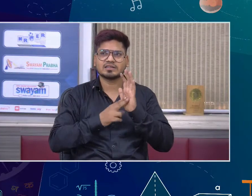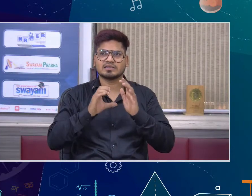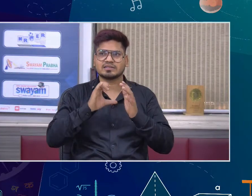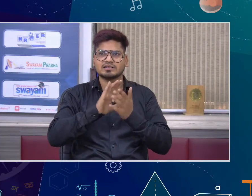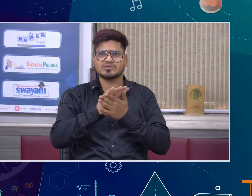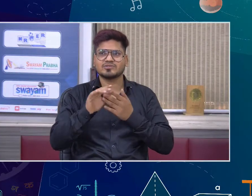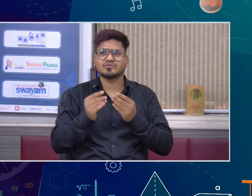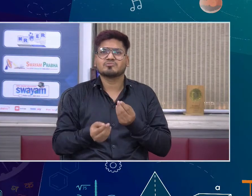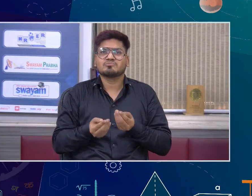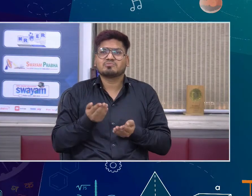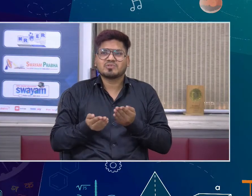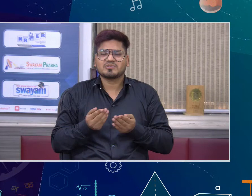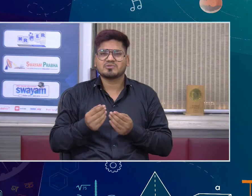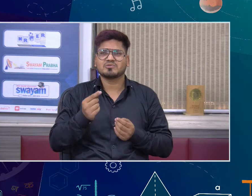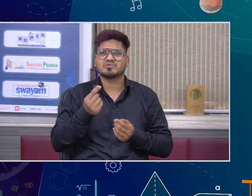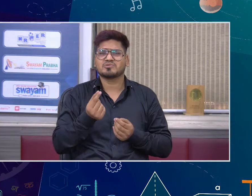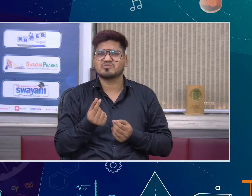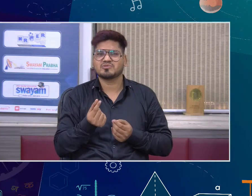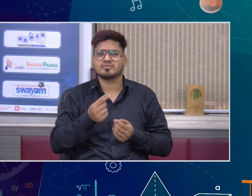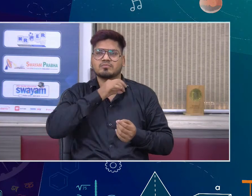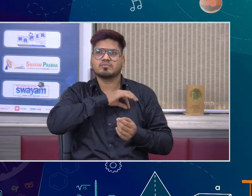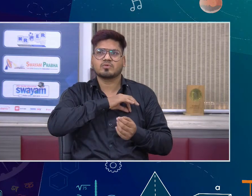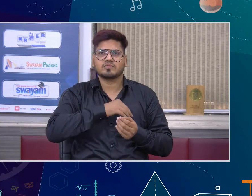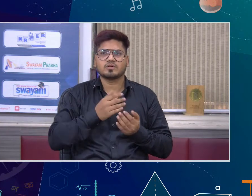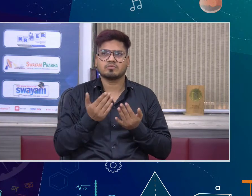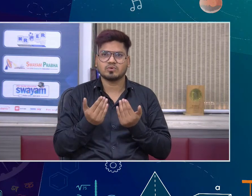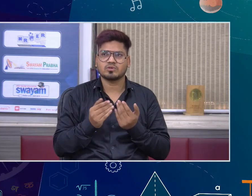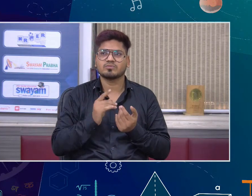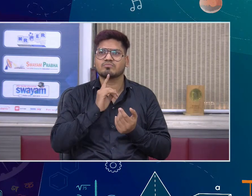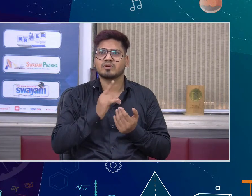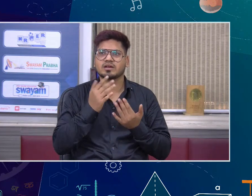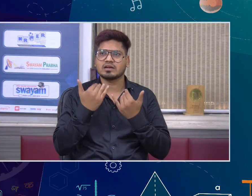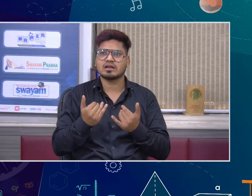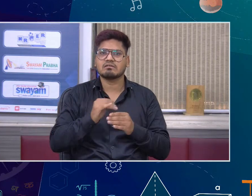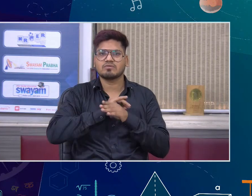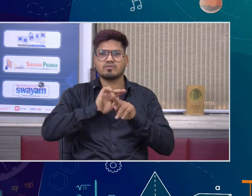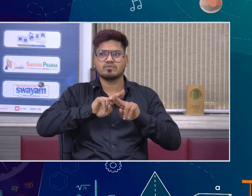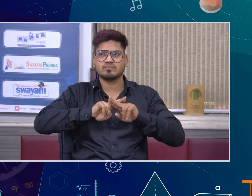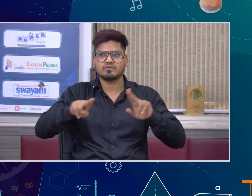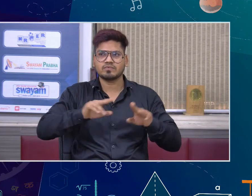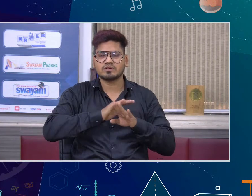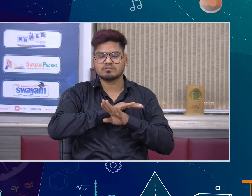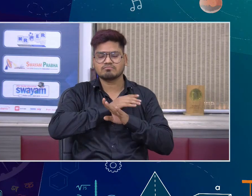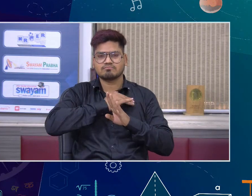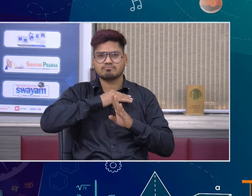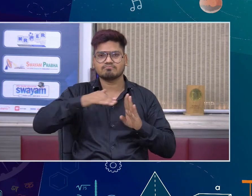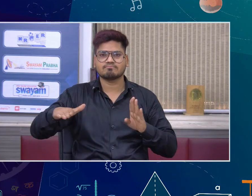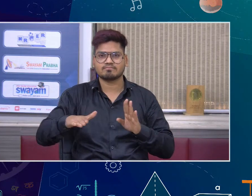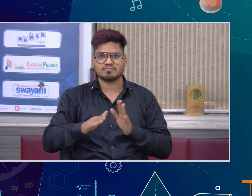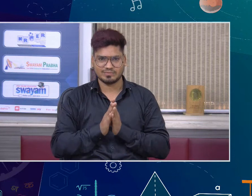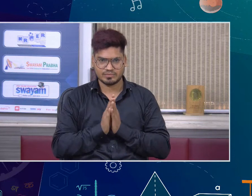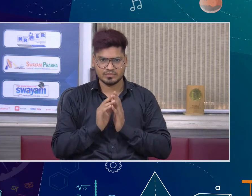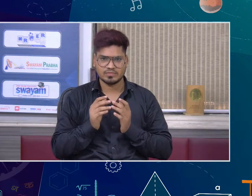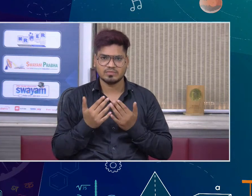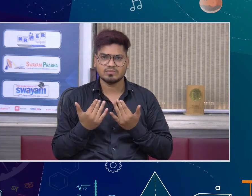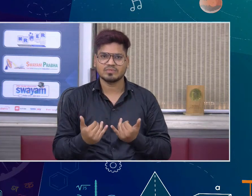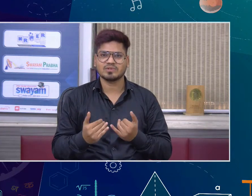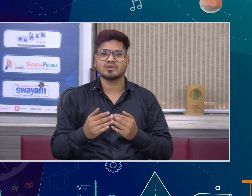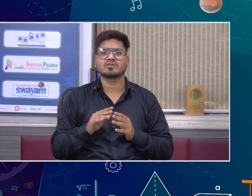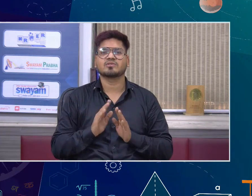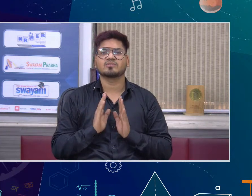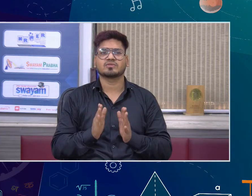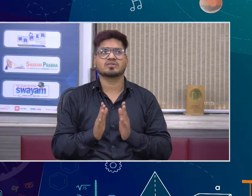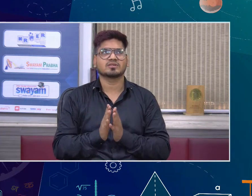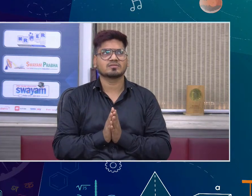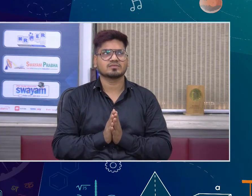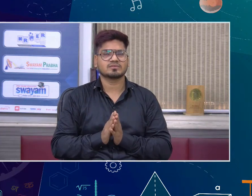filled with sadness. When the storm had passed, he stood in the middle of the field and said to